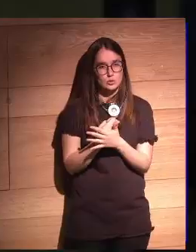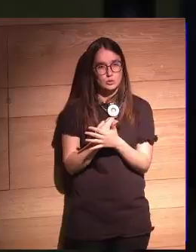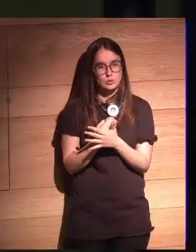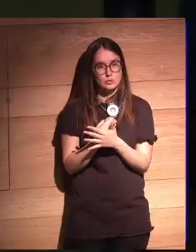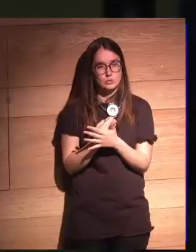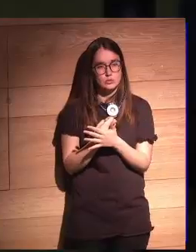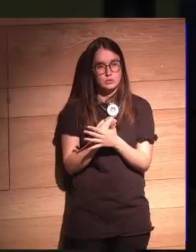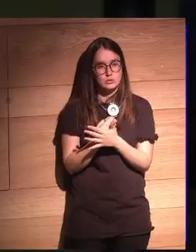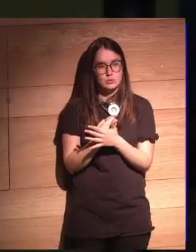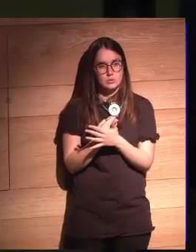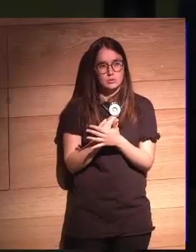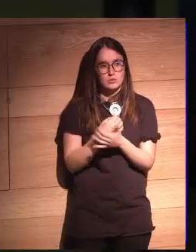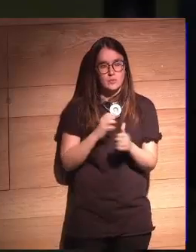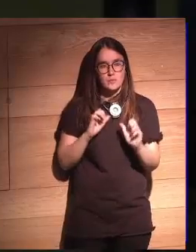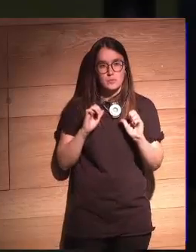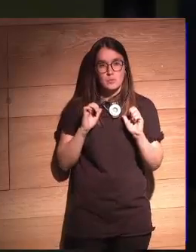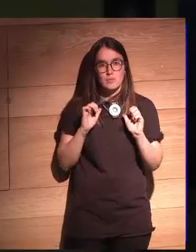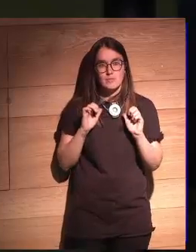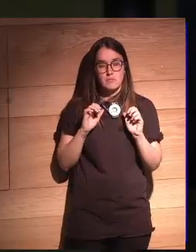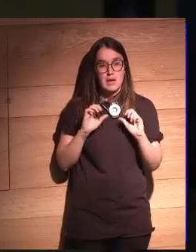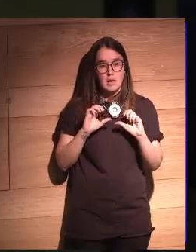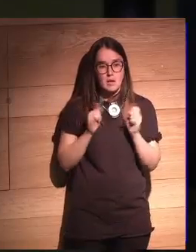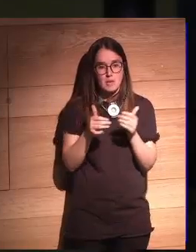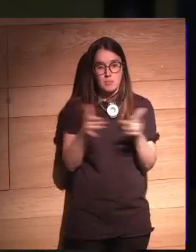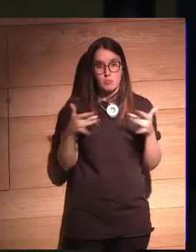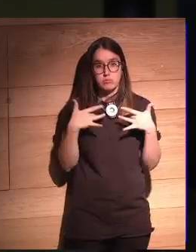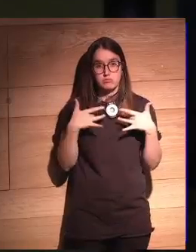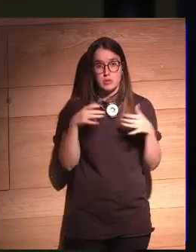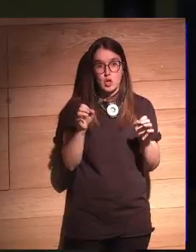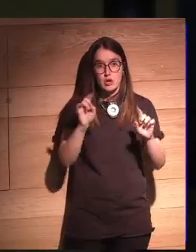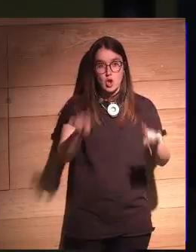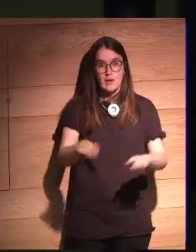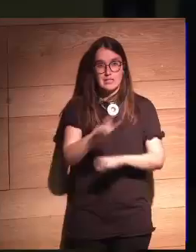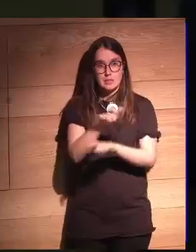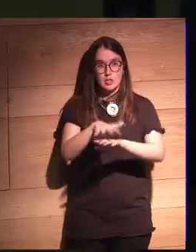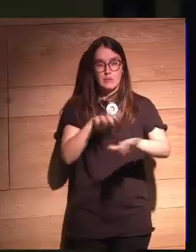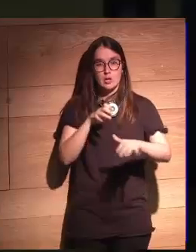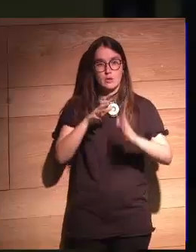we're not starting from nothing. Most people would agree that there's something